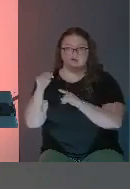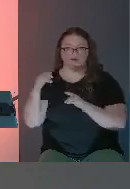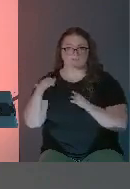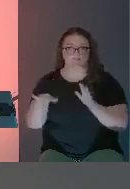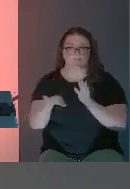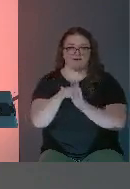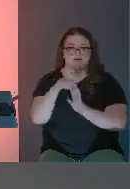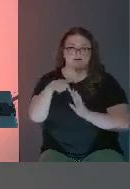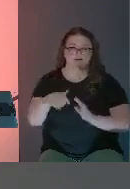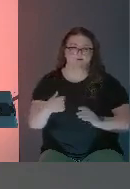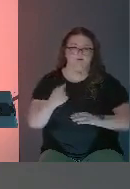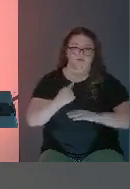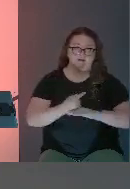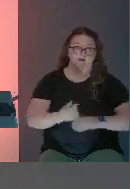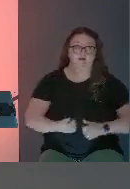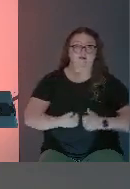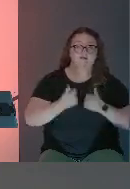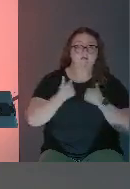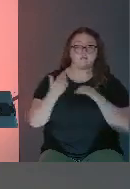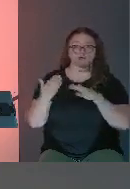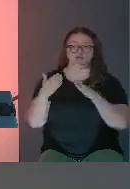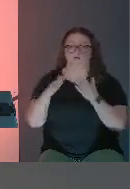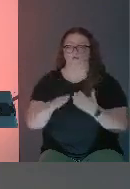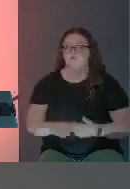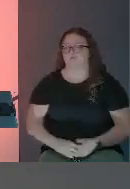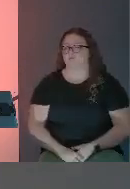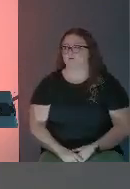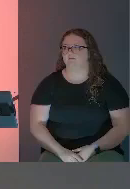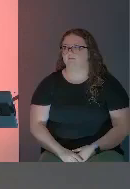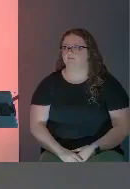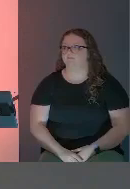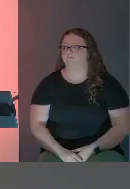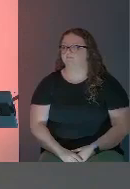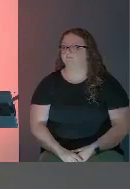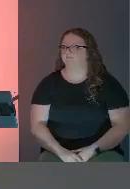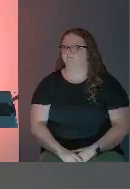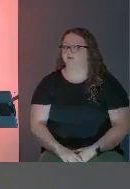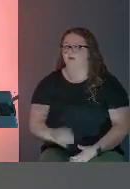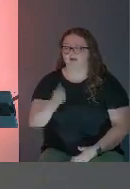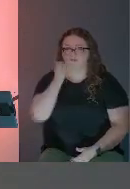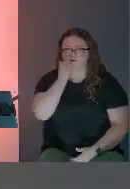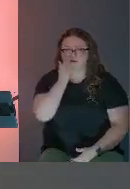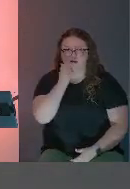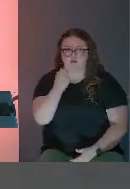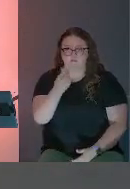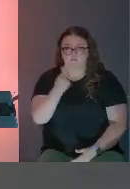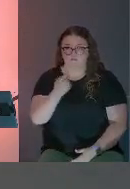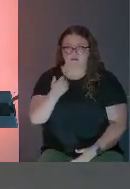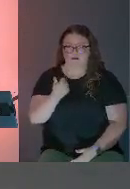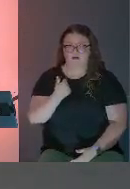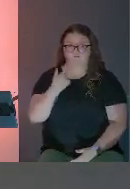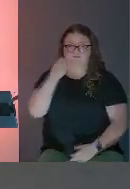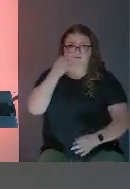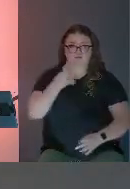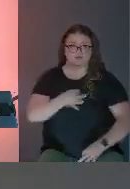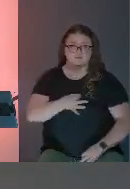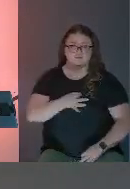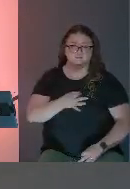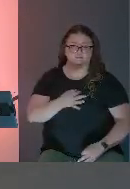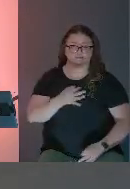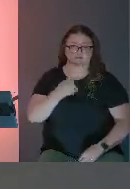life or death, but there is the land." Each and every day, you and I have a choice as to whether or not we're going to